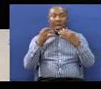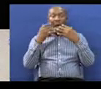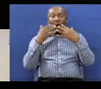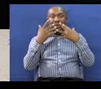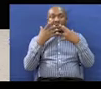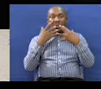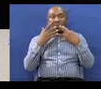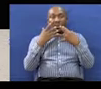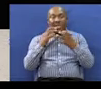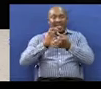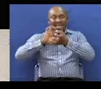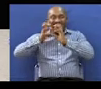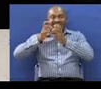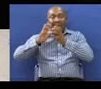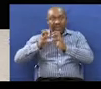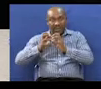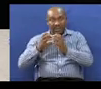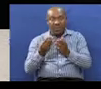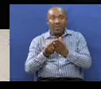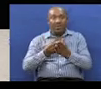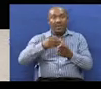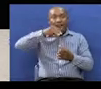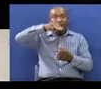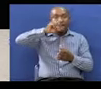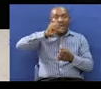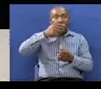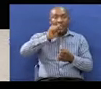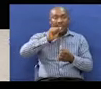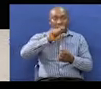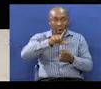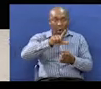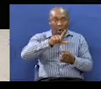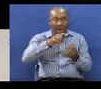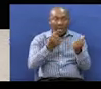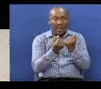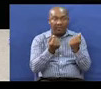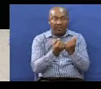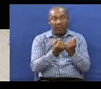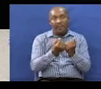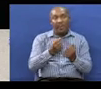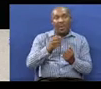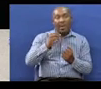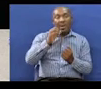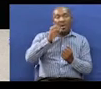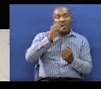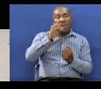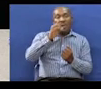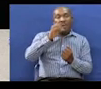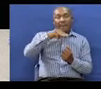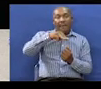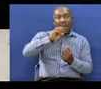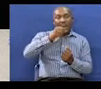oxygen react with metal. And once they react with metal, they form metal oxide.